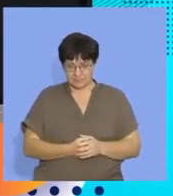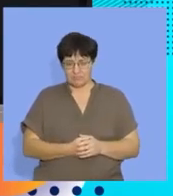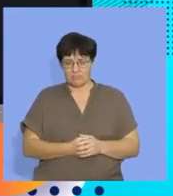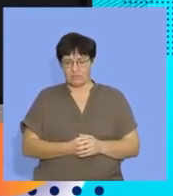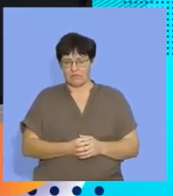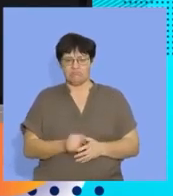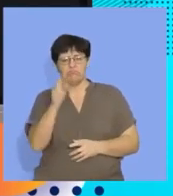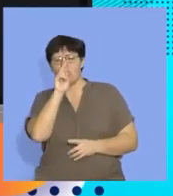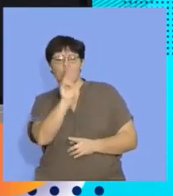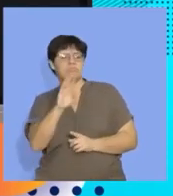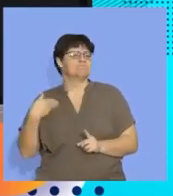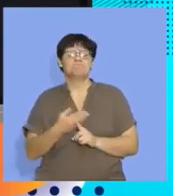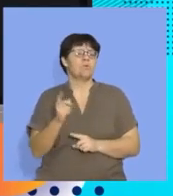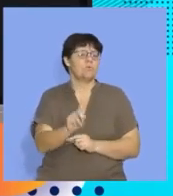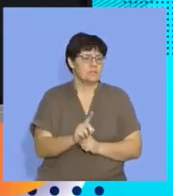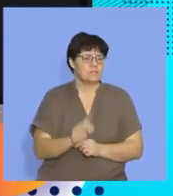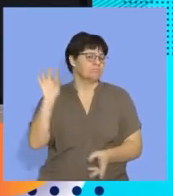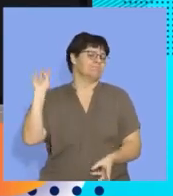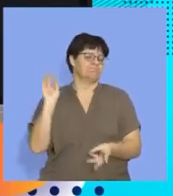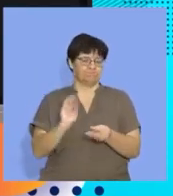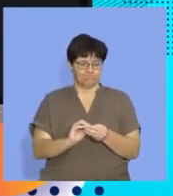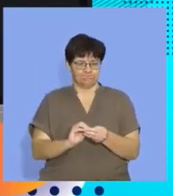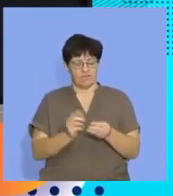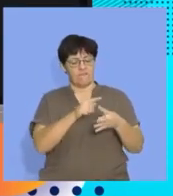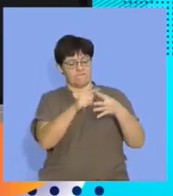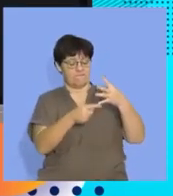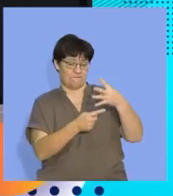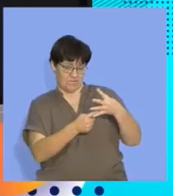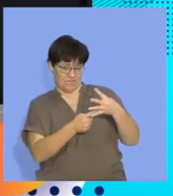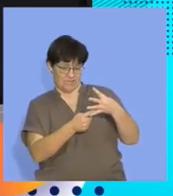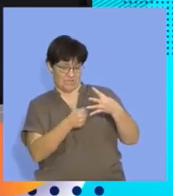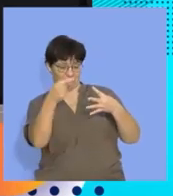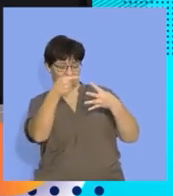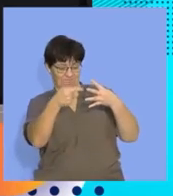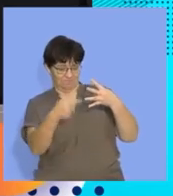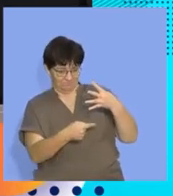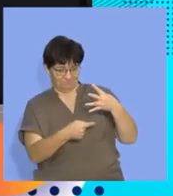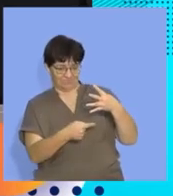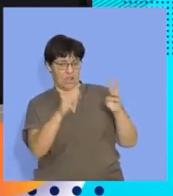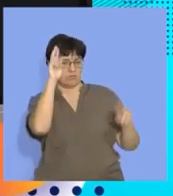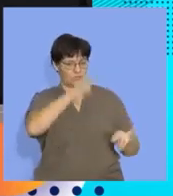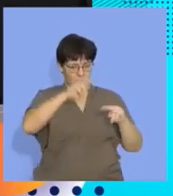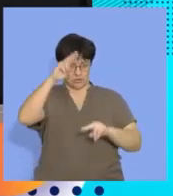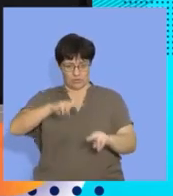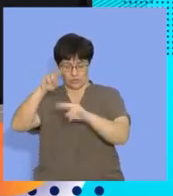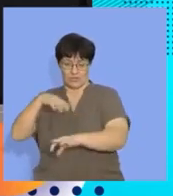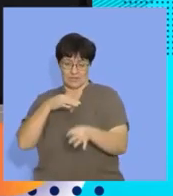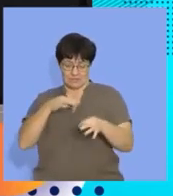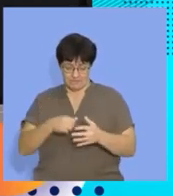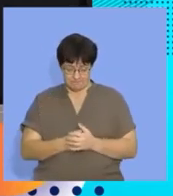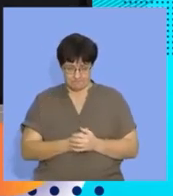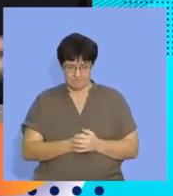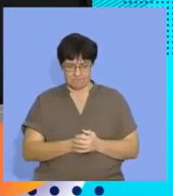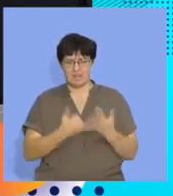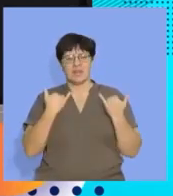have we looked at? We just did a brief recap on all the microorganisms that we have looked at. And now we're going to look at a